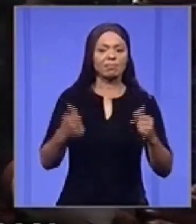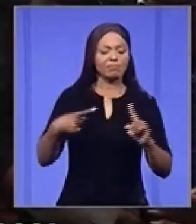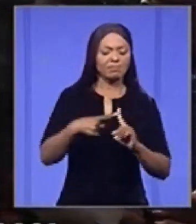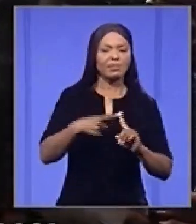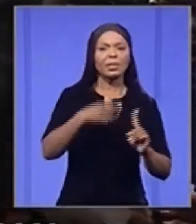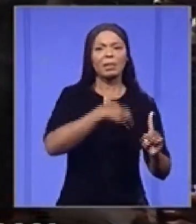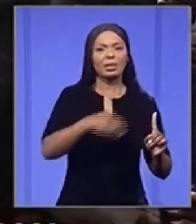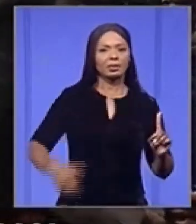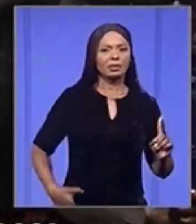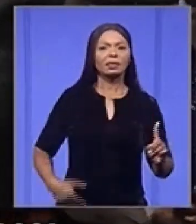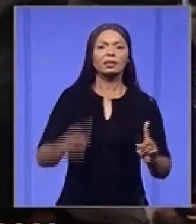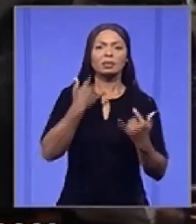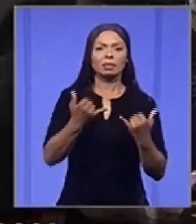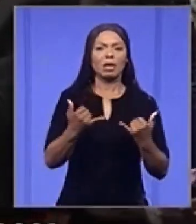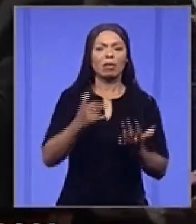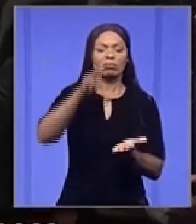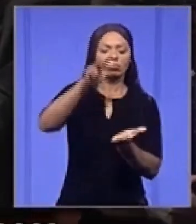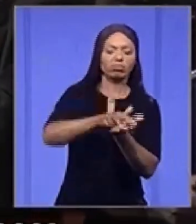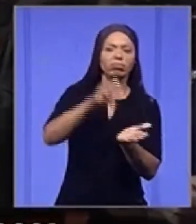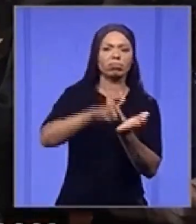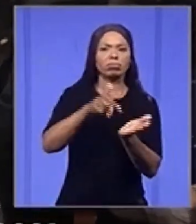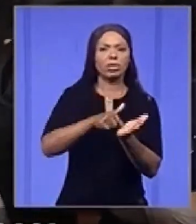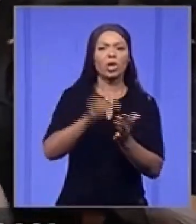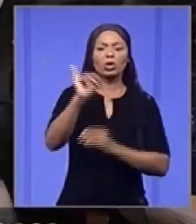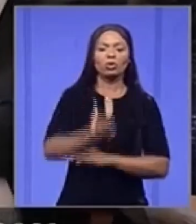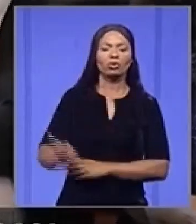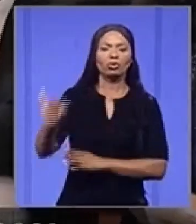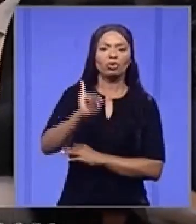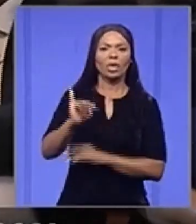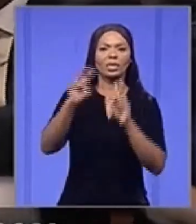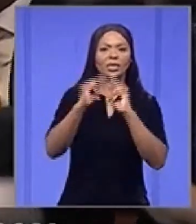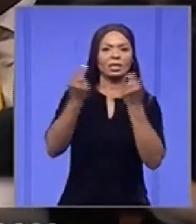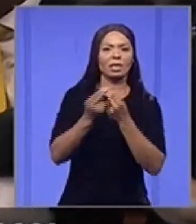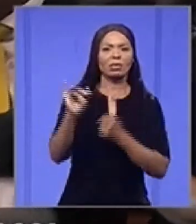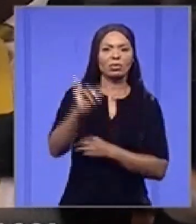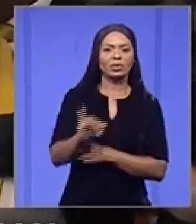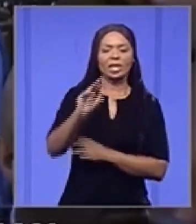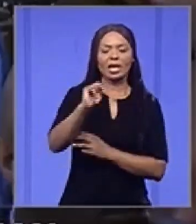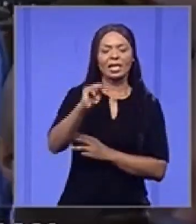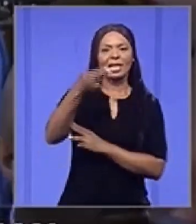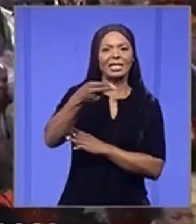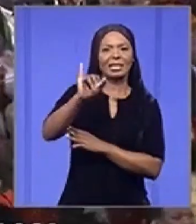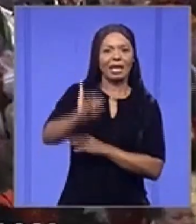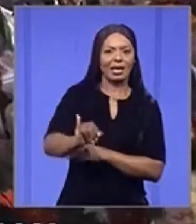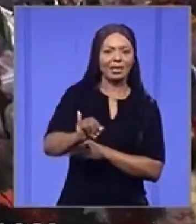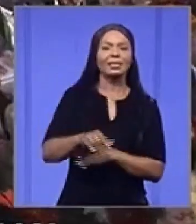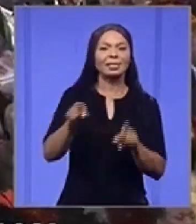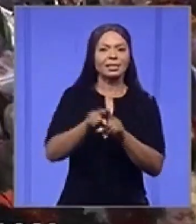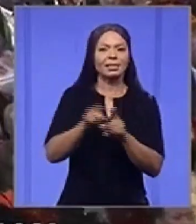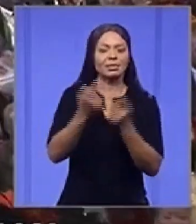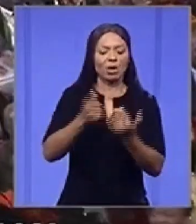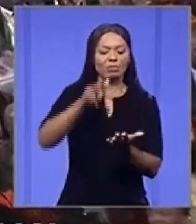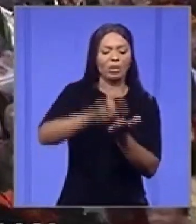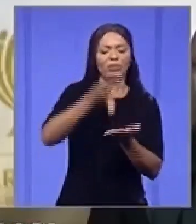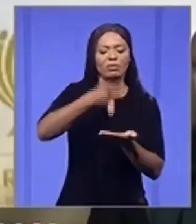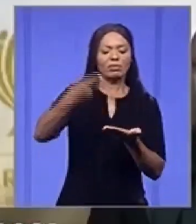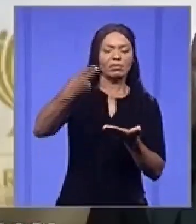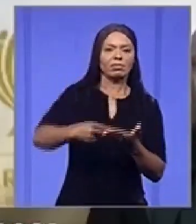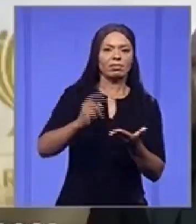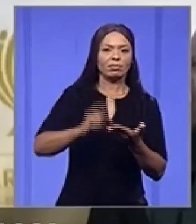a solofetse go swetsa ka molaotlhomo o ka ga insurance ya bosetšhaba ya boitekanelo NHI. We plan